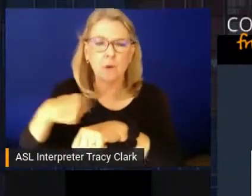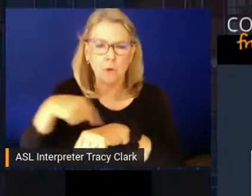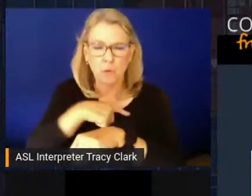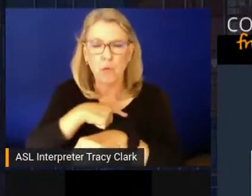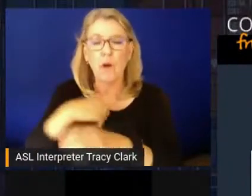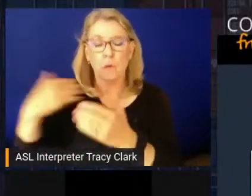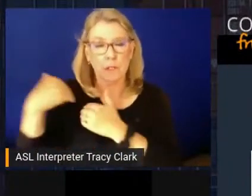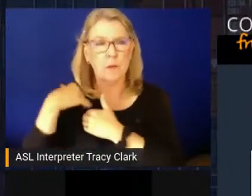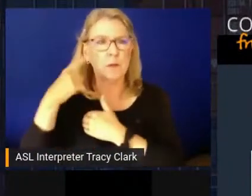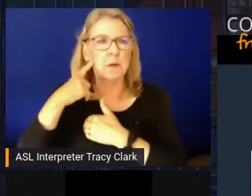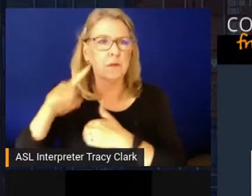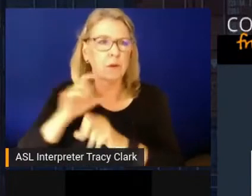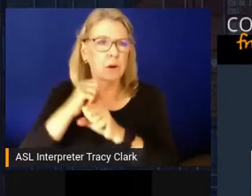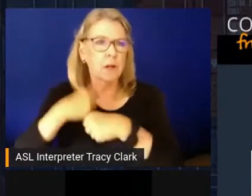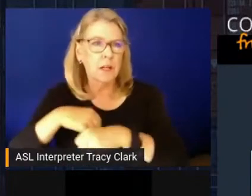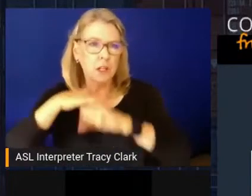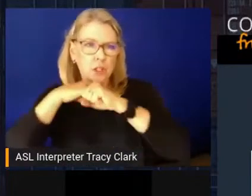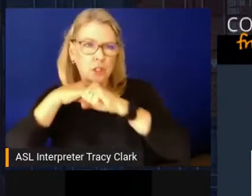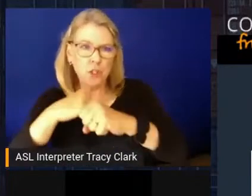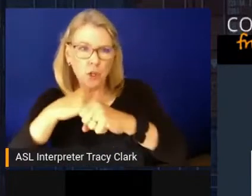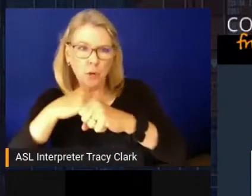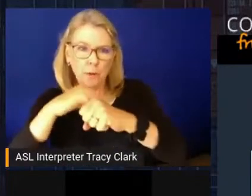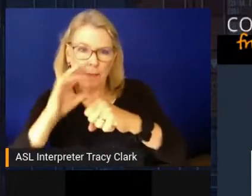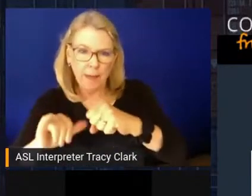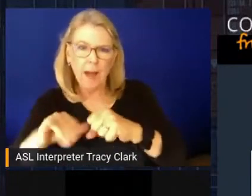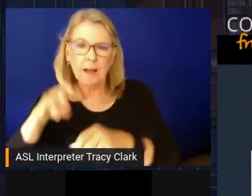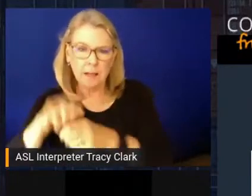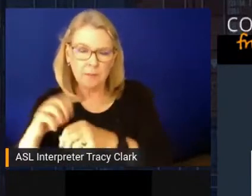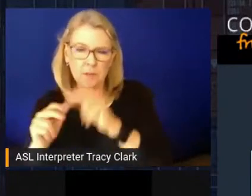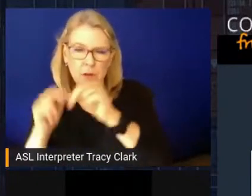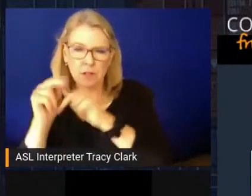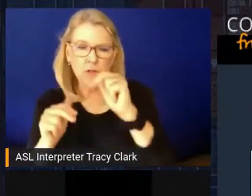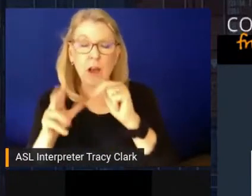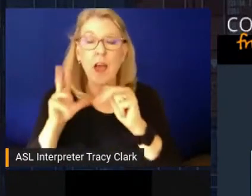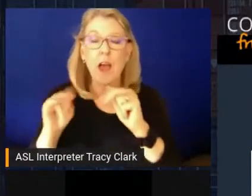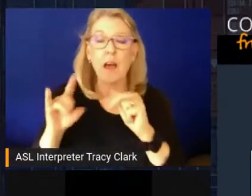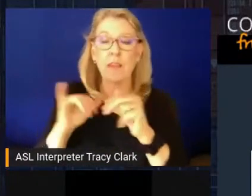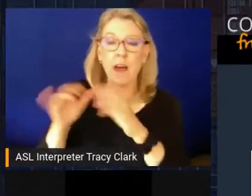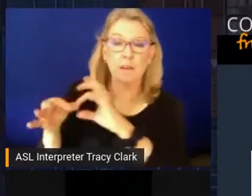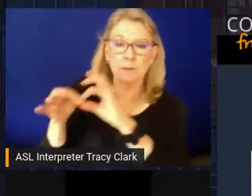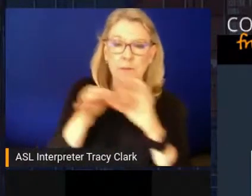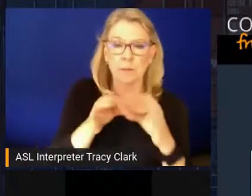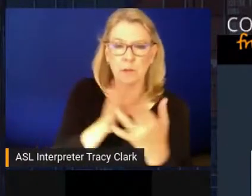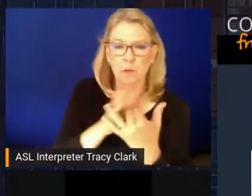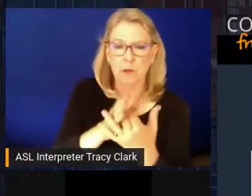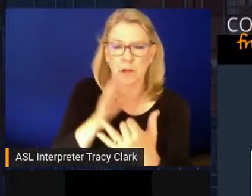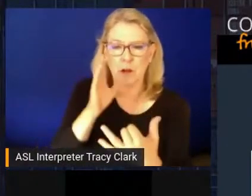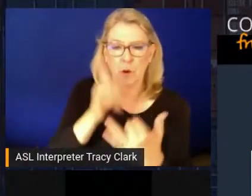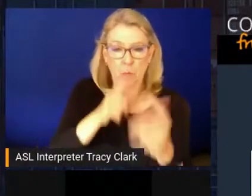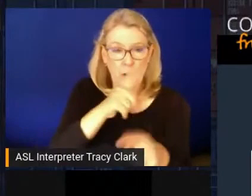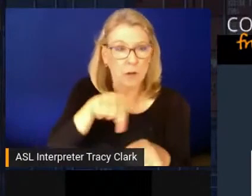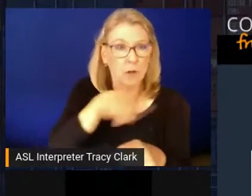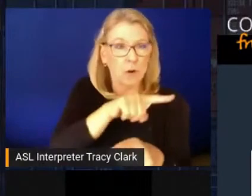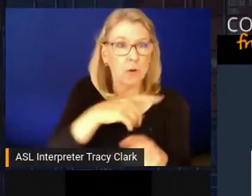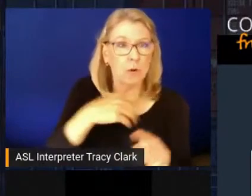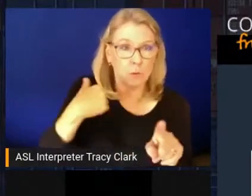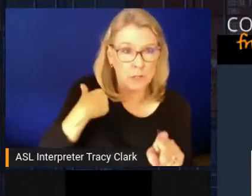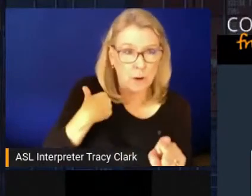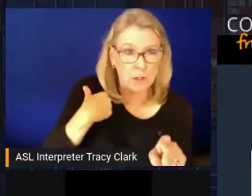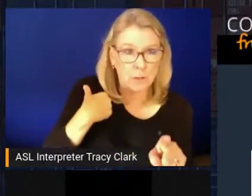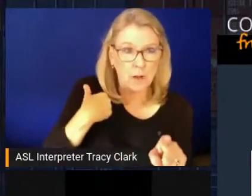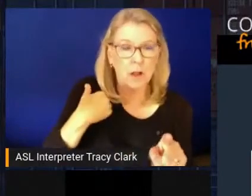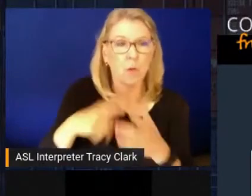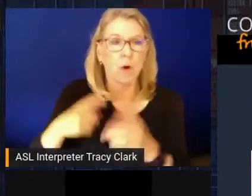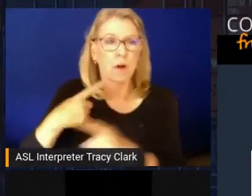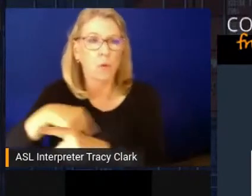this demarcation between the things that you are responsible for and things that we are responsible for moves